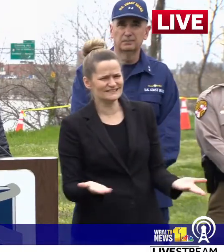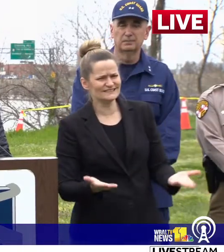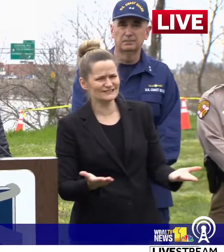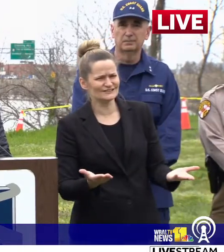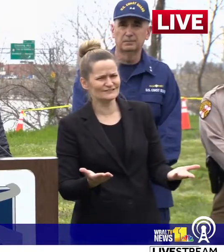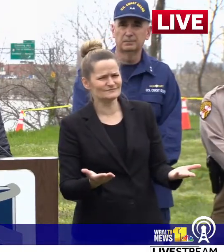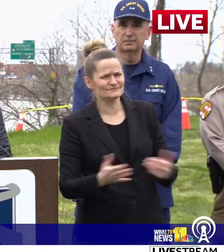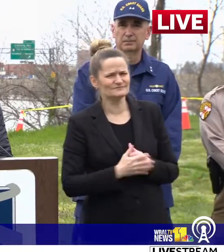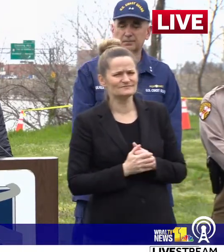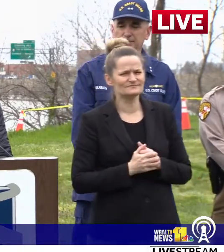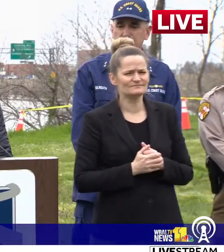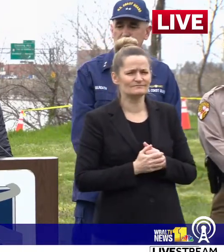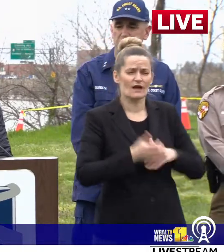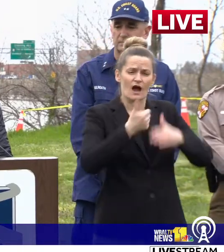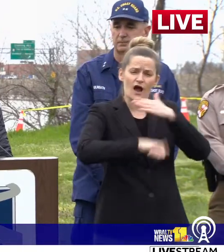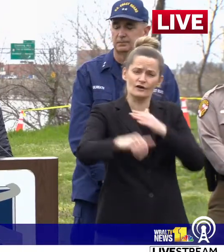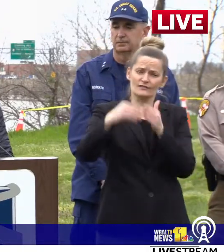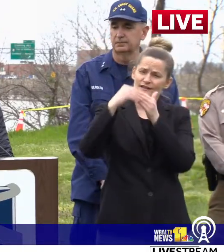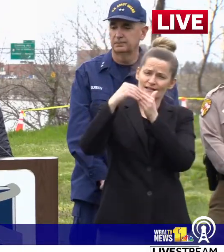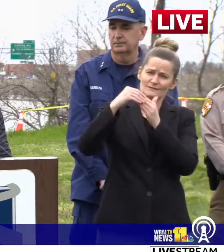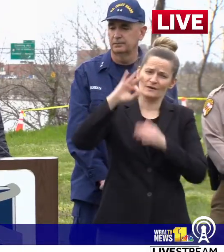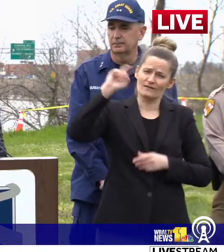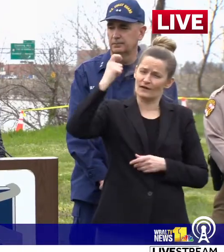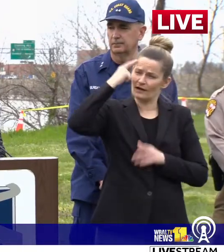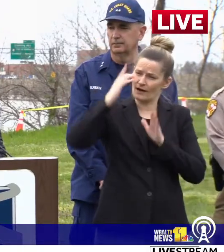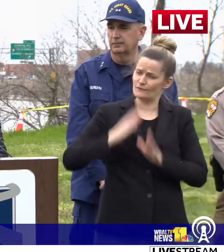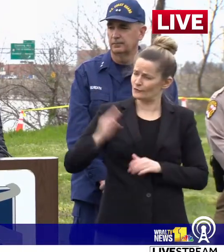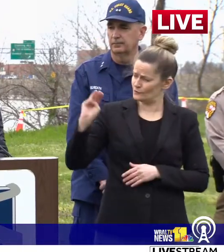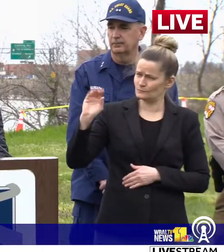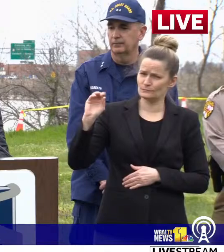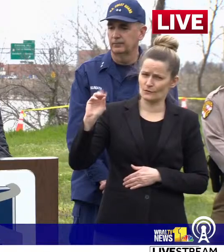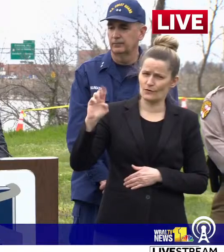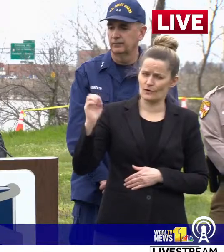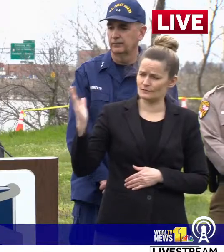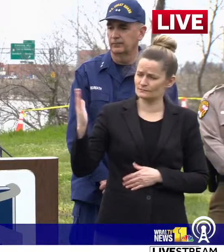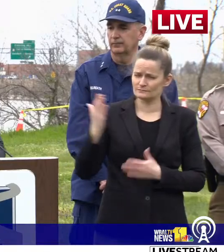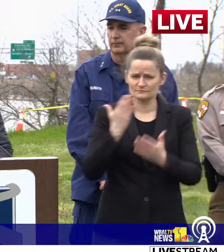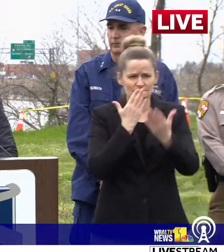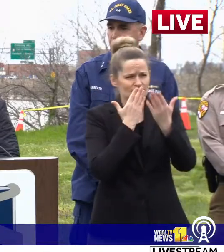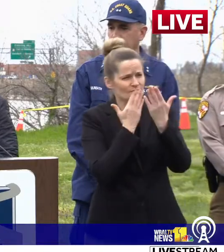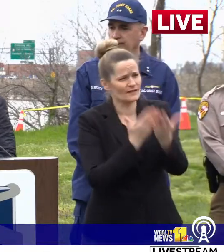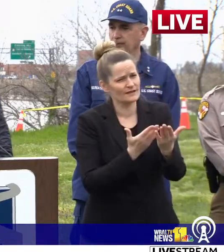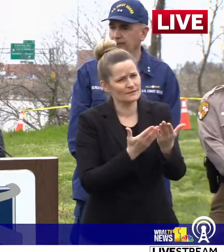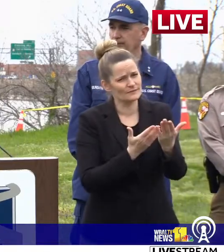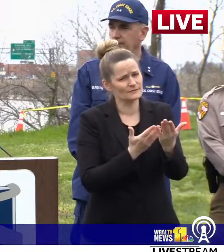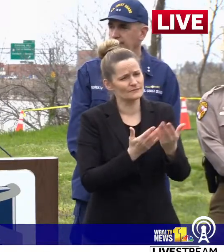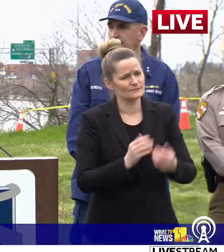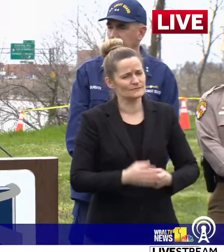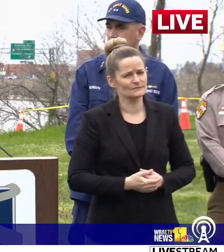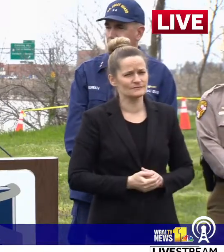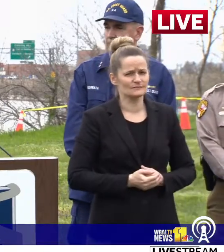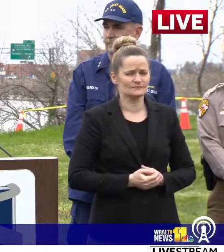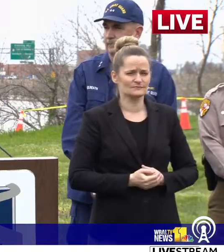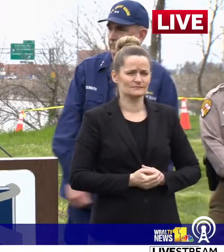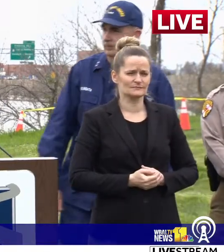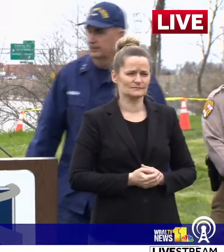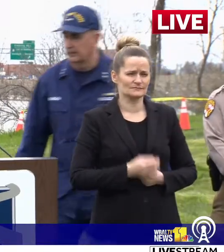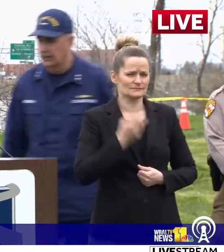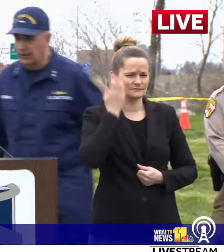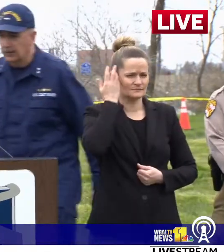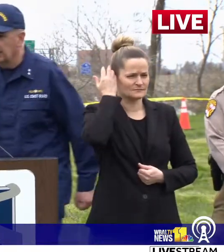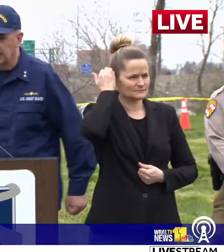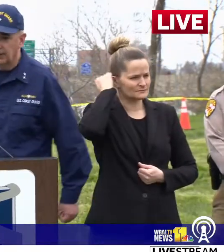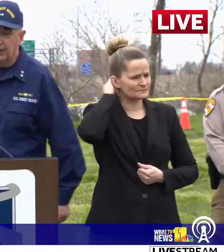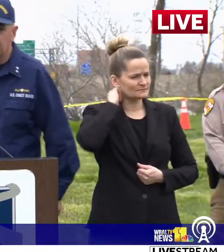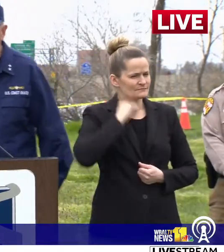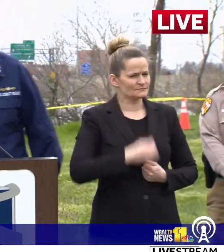quarterbacking of Governor Moore. So thank you, Governor, and we'll turn it back over to you. Thanks. All right, thank you.